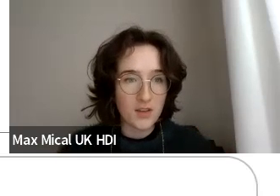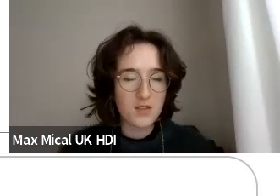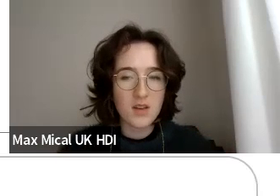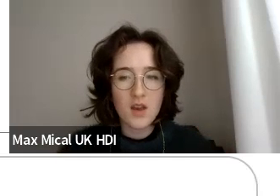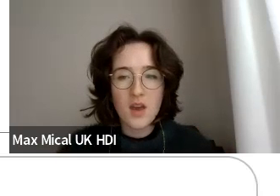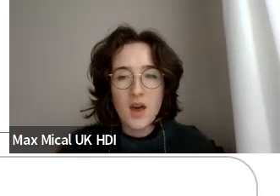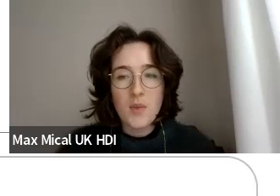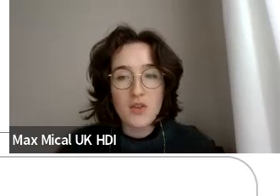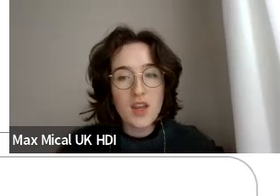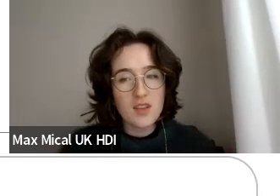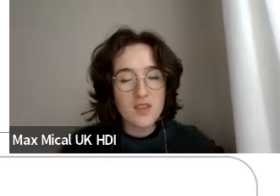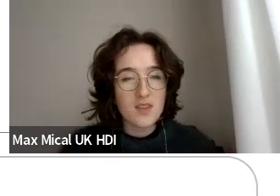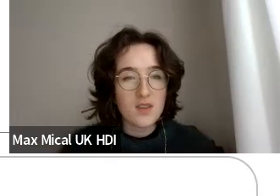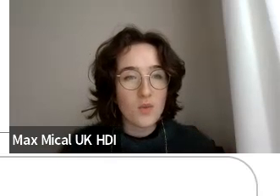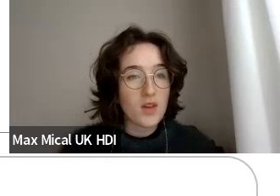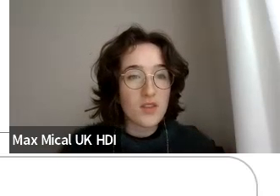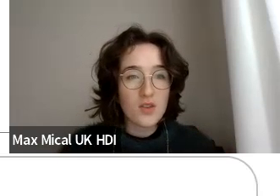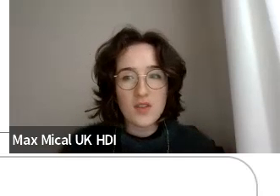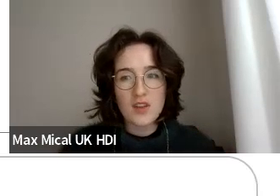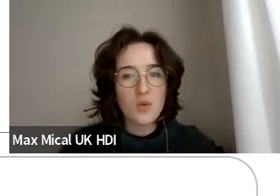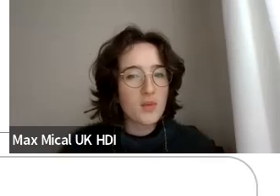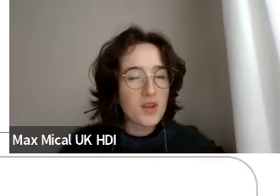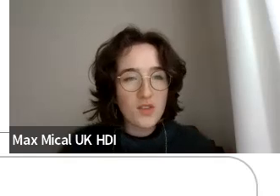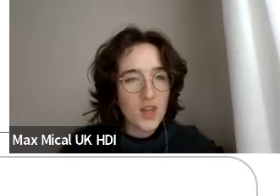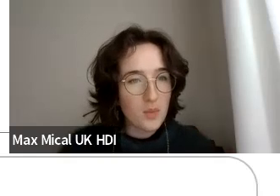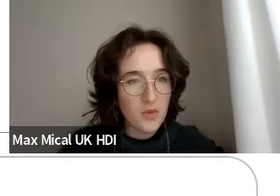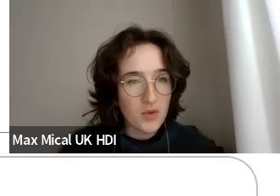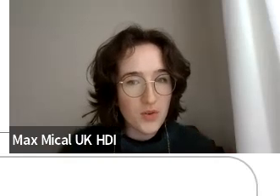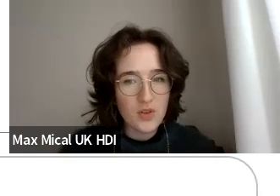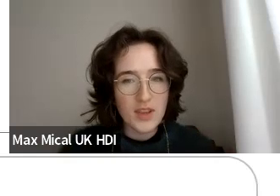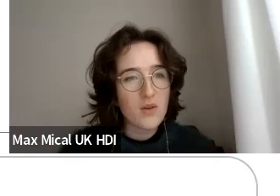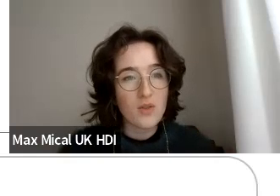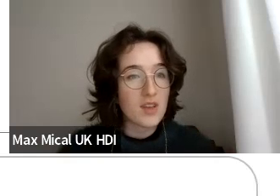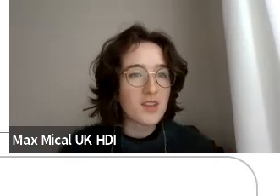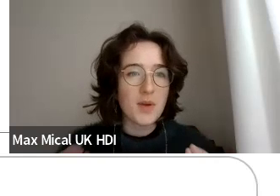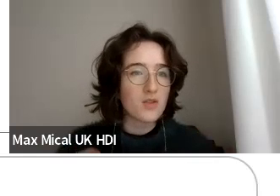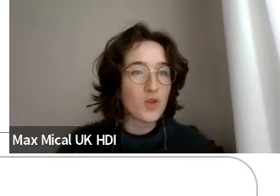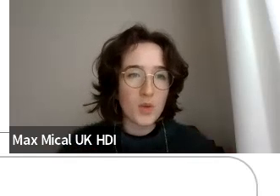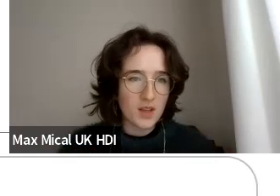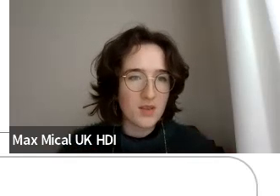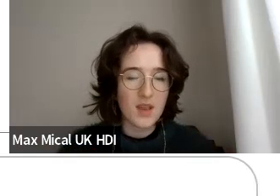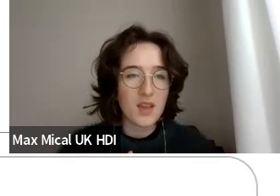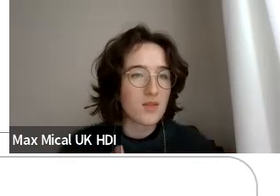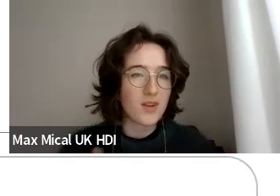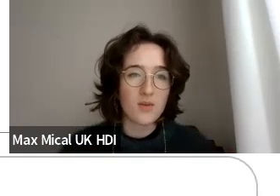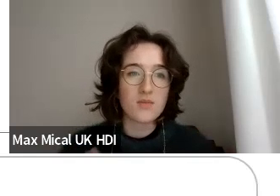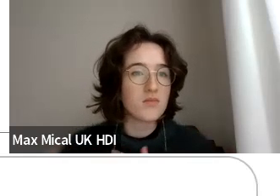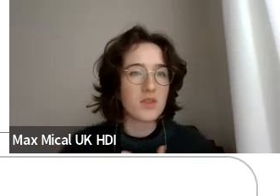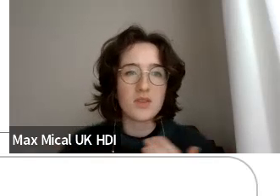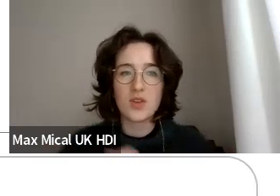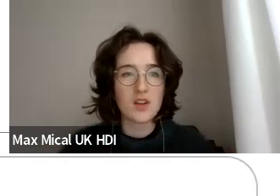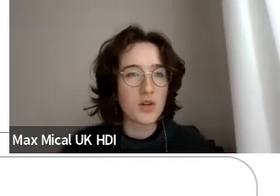being lost. By creating this system, it took like 20 minutes to get a referral, and now it only takes about 2 minutes, and then, you